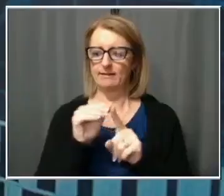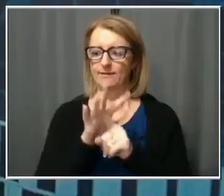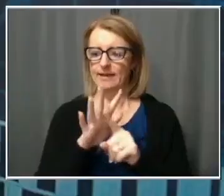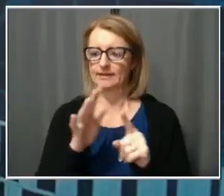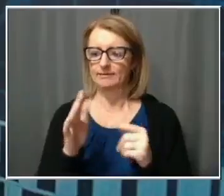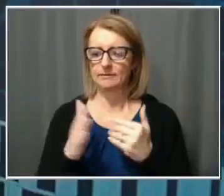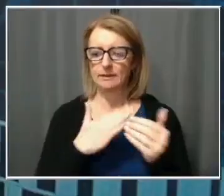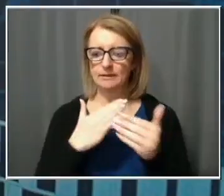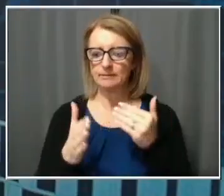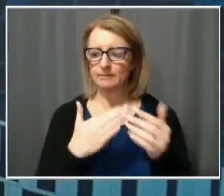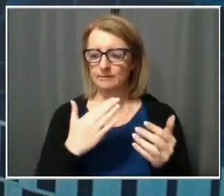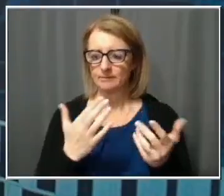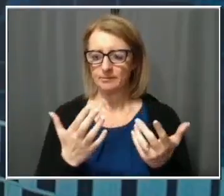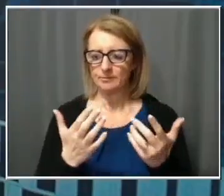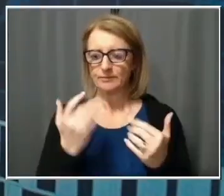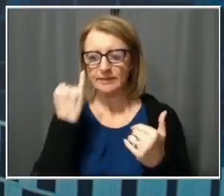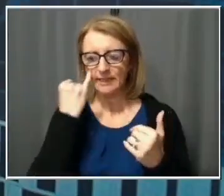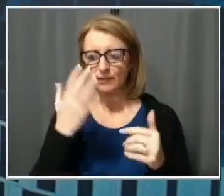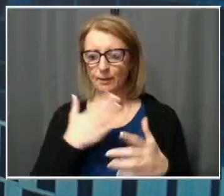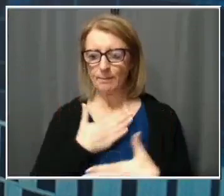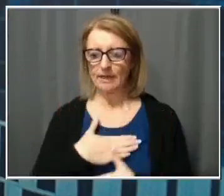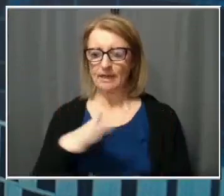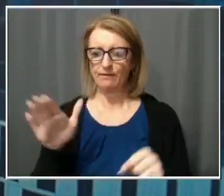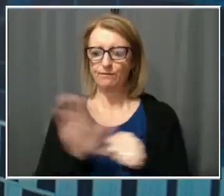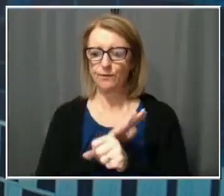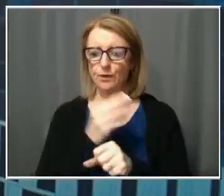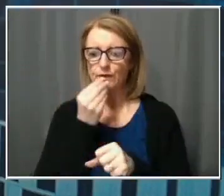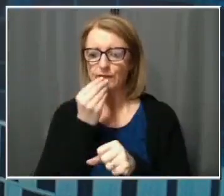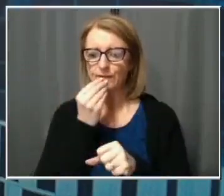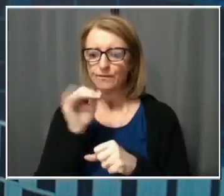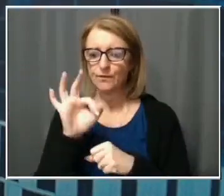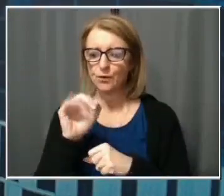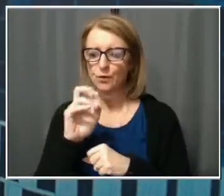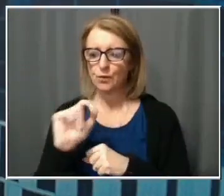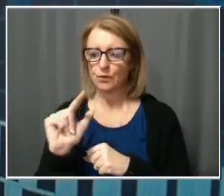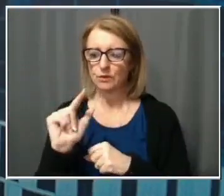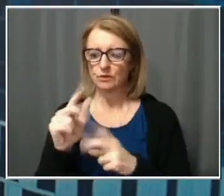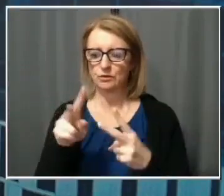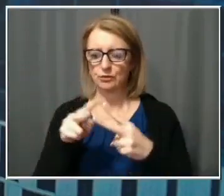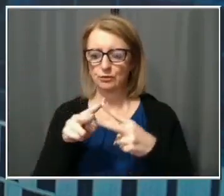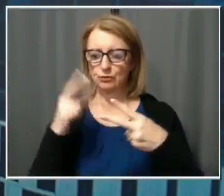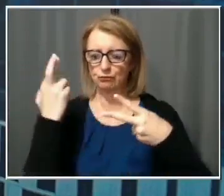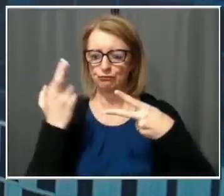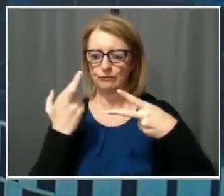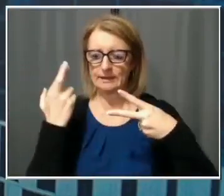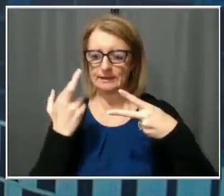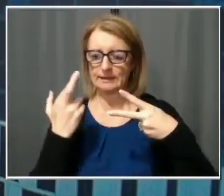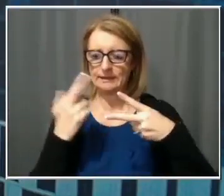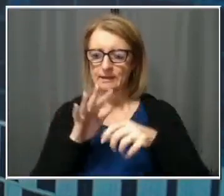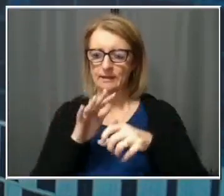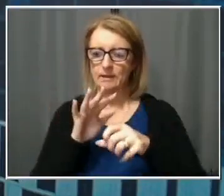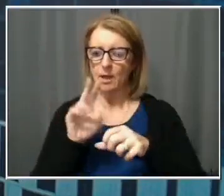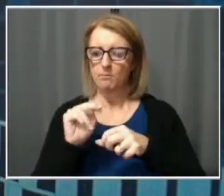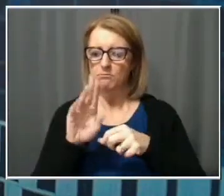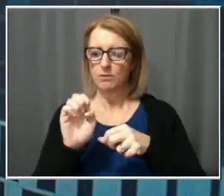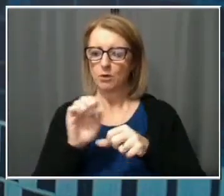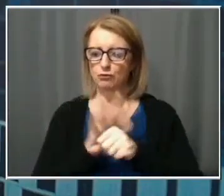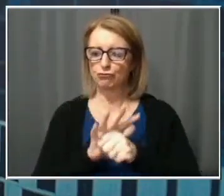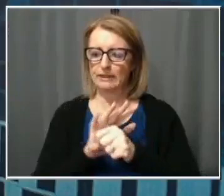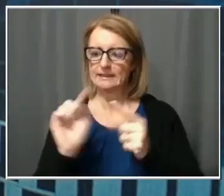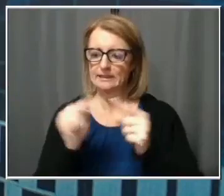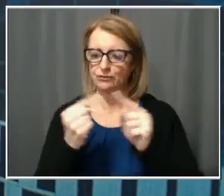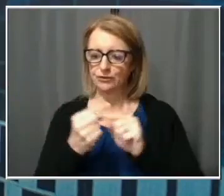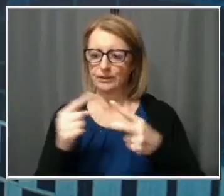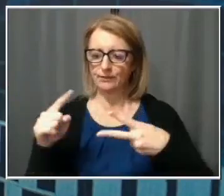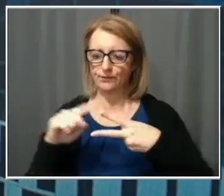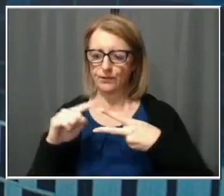not fully fueled, you know, there's two reasons actually why that would lead to a bone stress injury. So first is even if